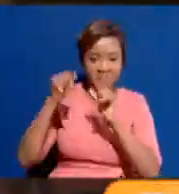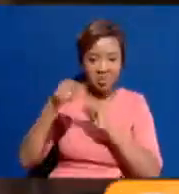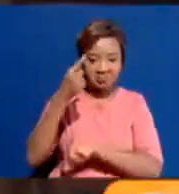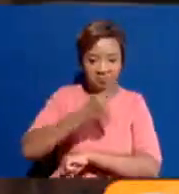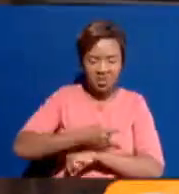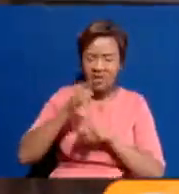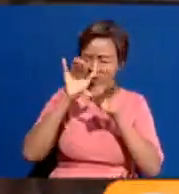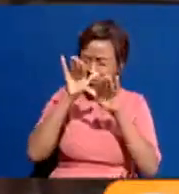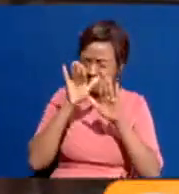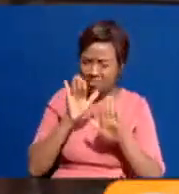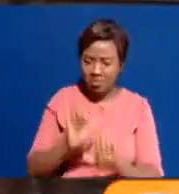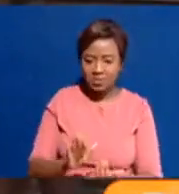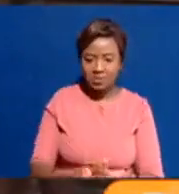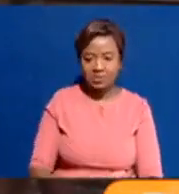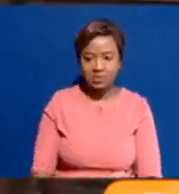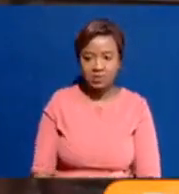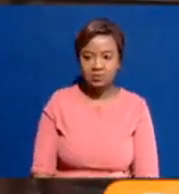world.